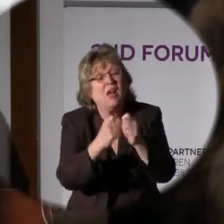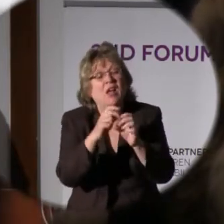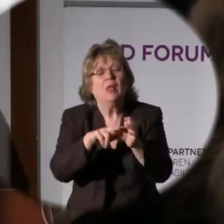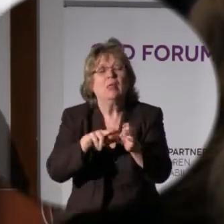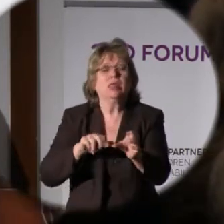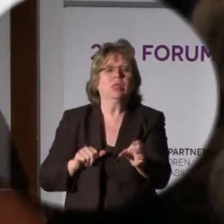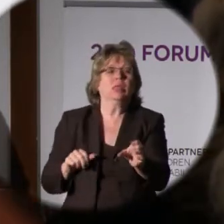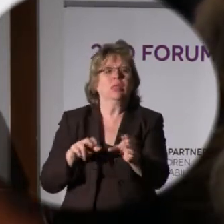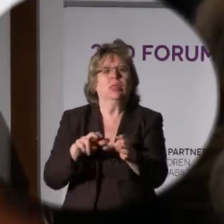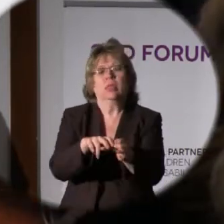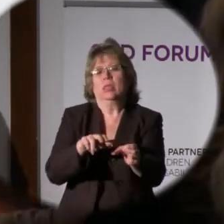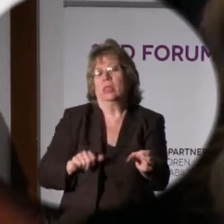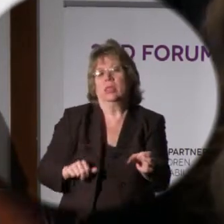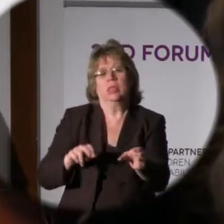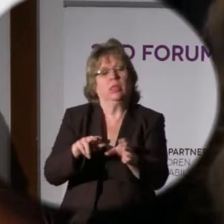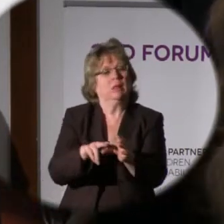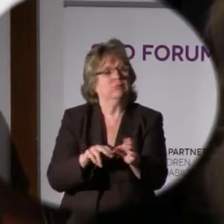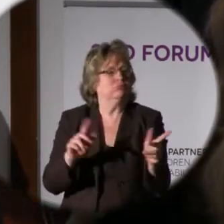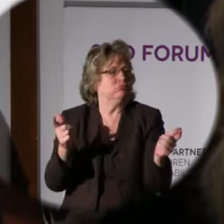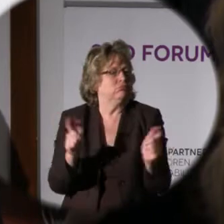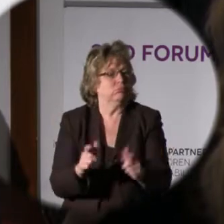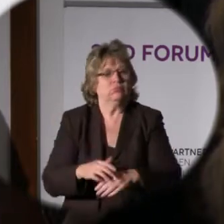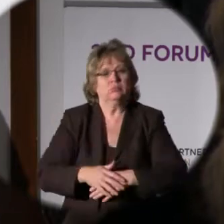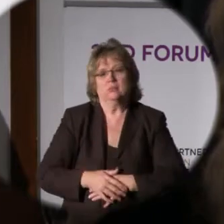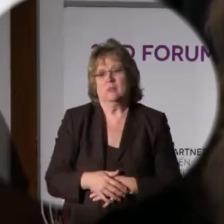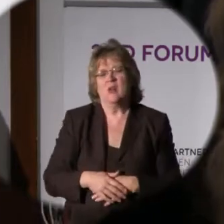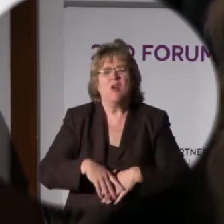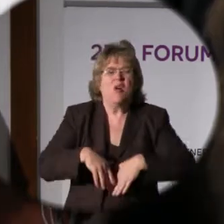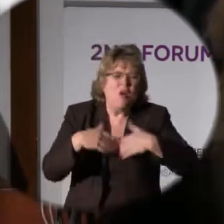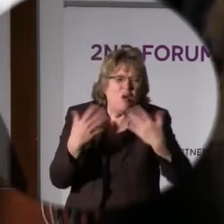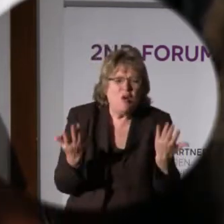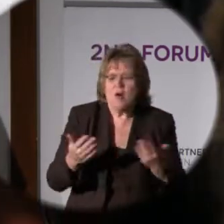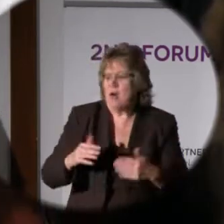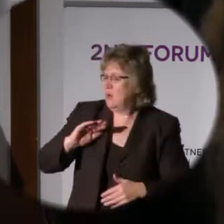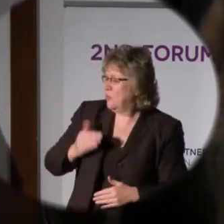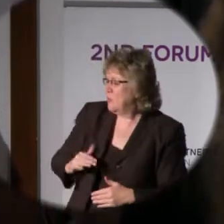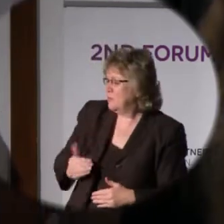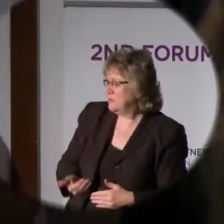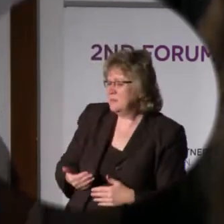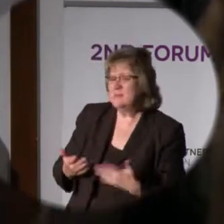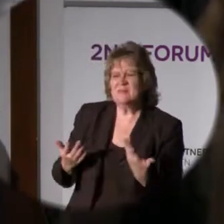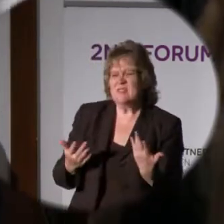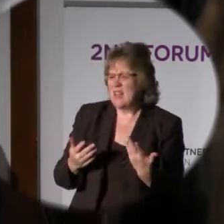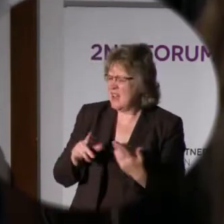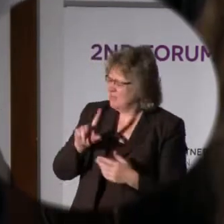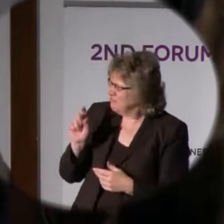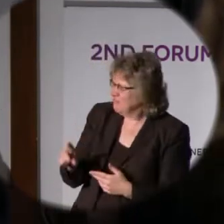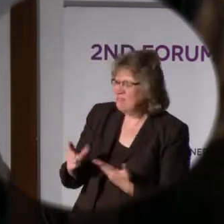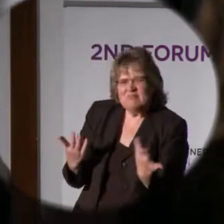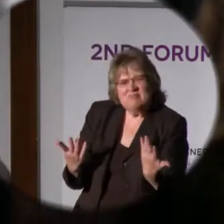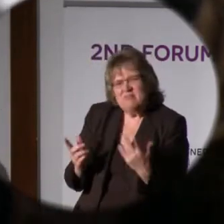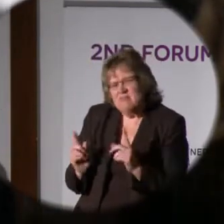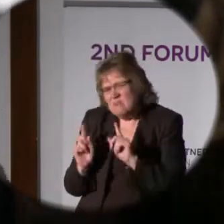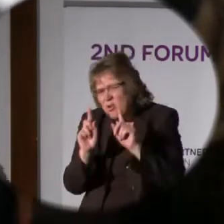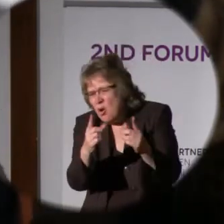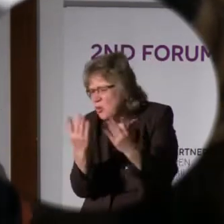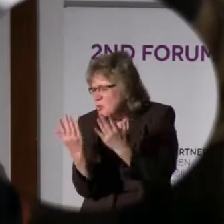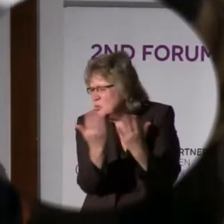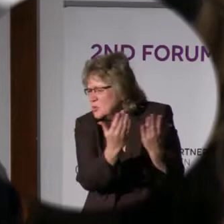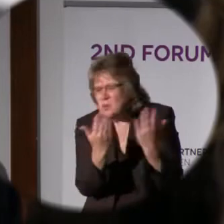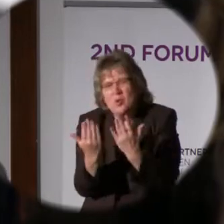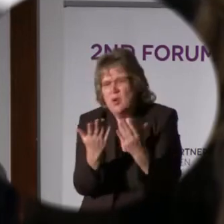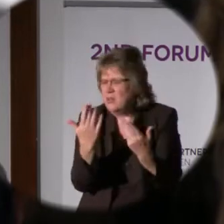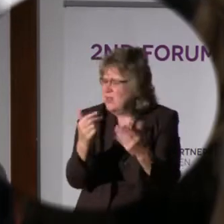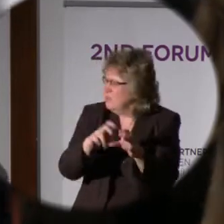early, having early marriages. Ask them why they drop out of school and then get married so